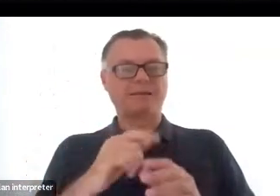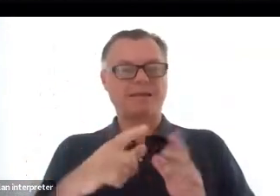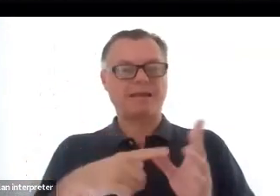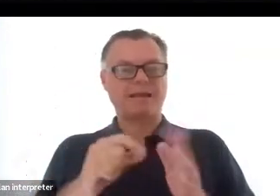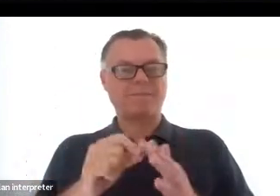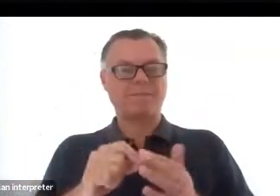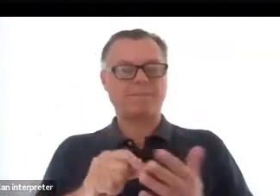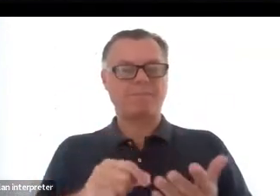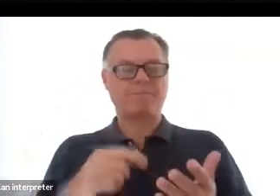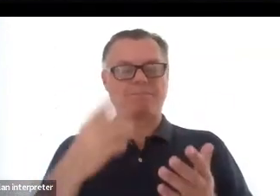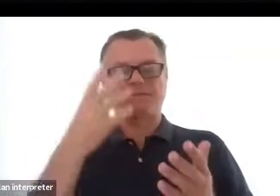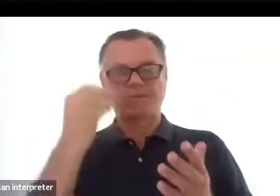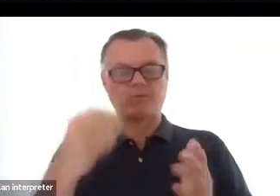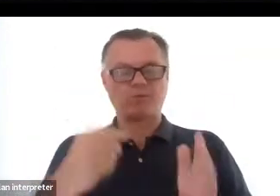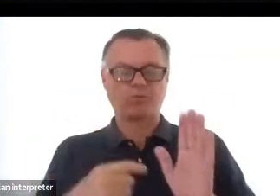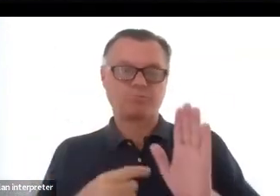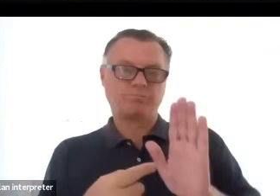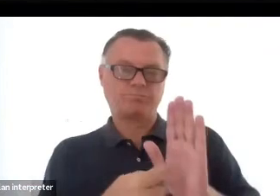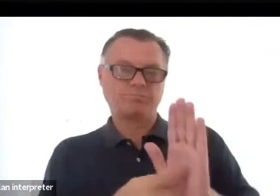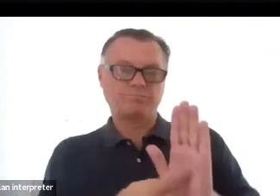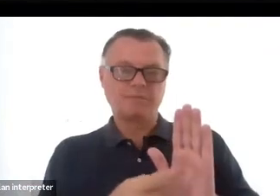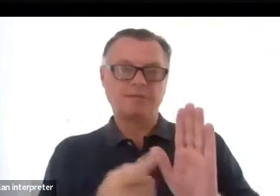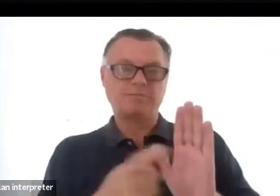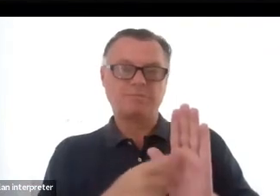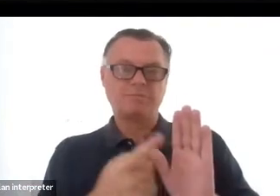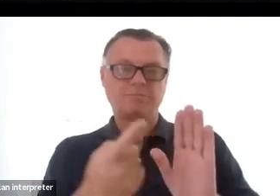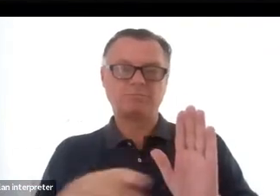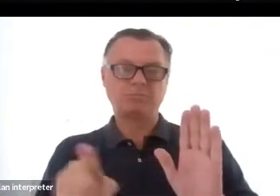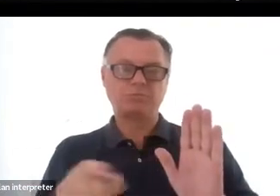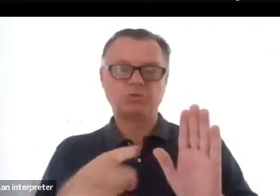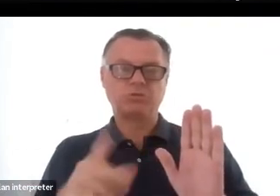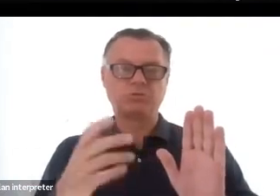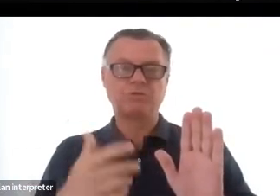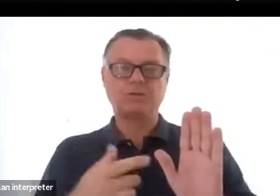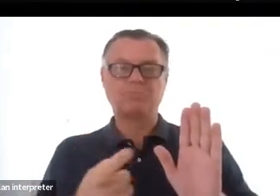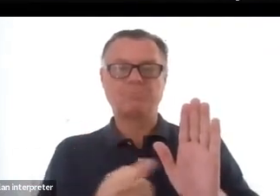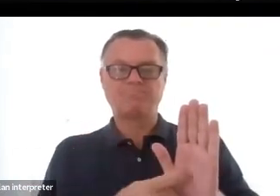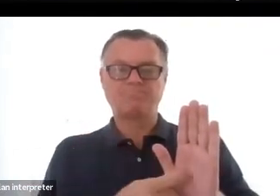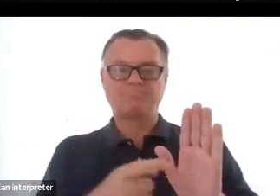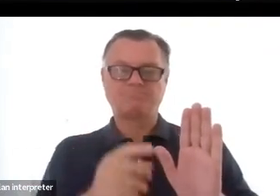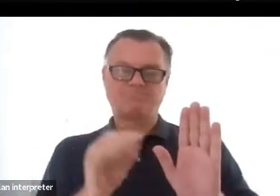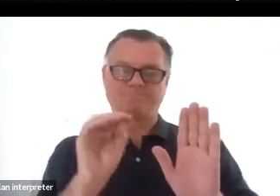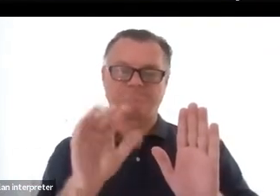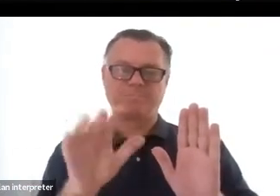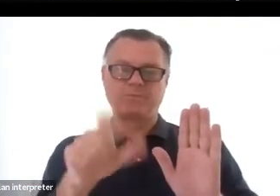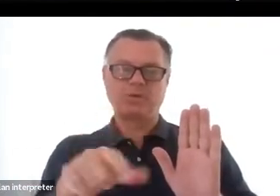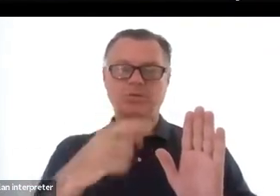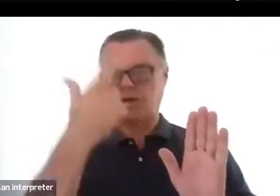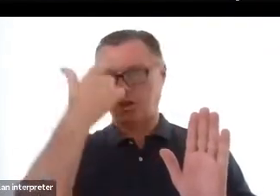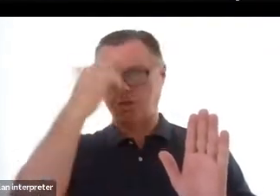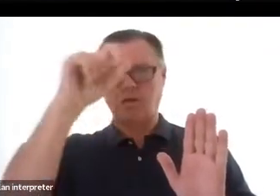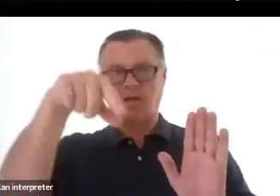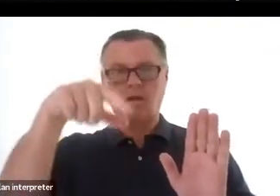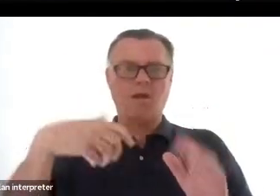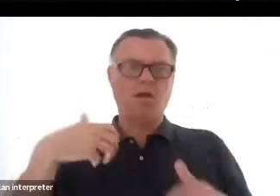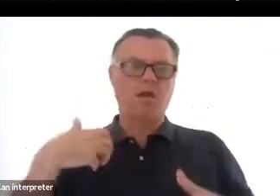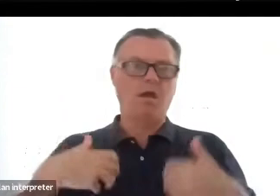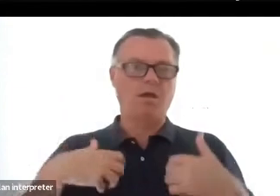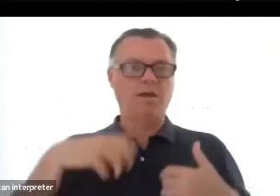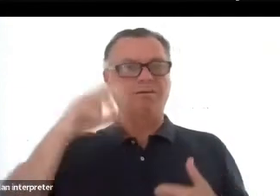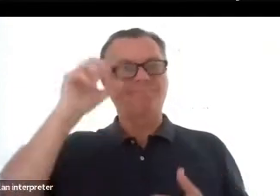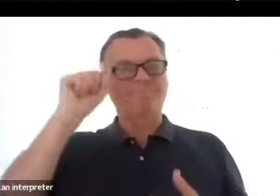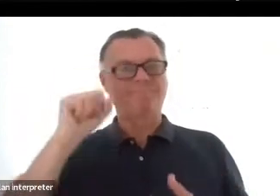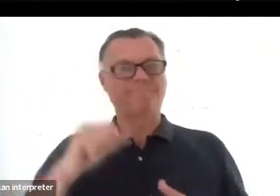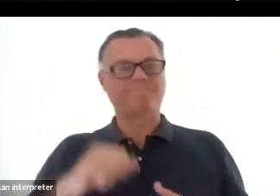the image, plays the sound, and a moment is shared. One tap teaches LumiQ what sparked a memory and what did not. The